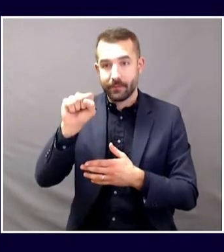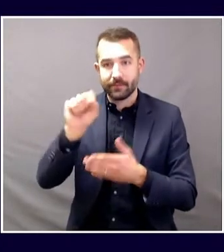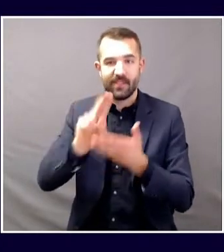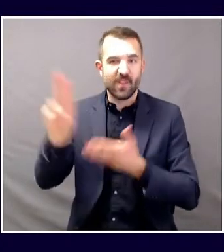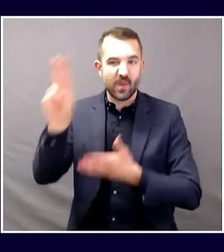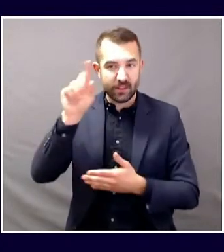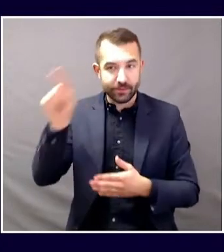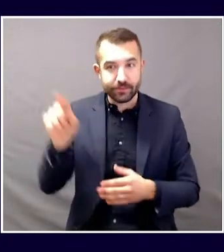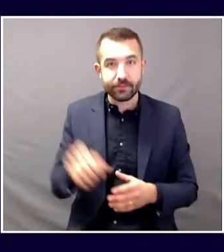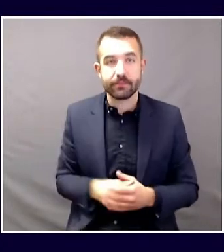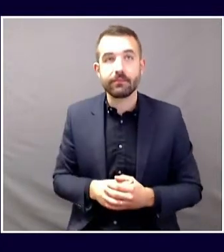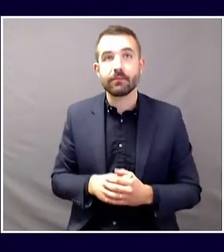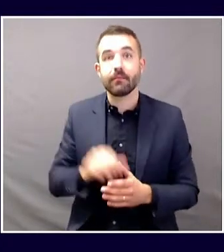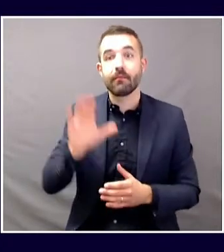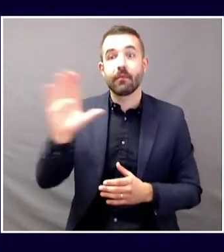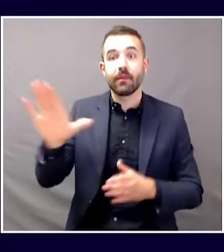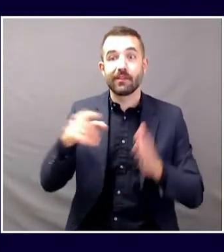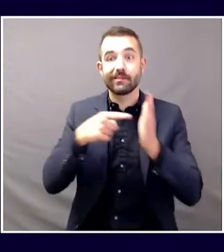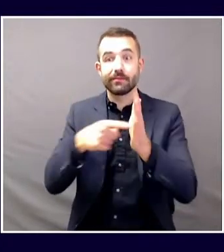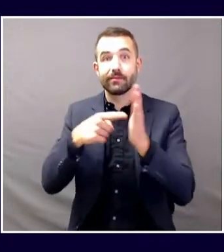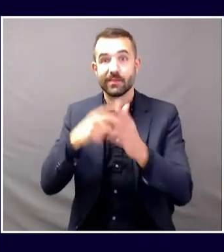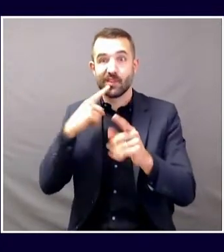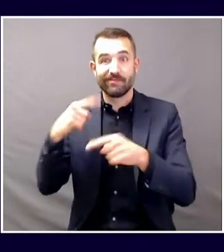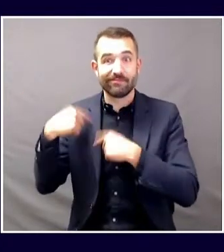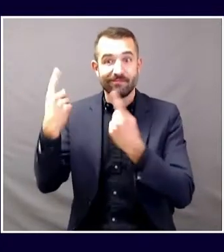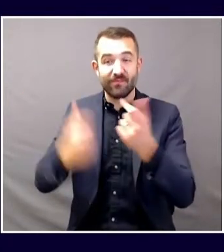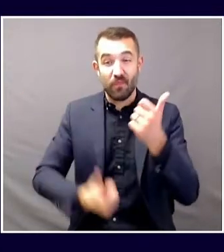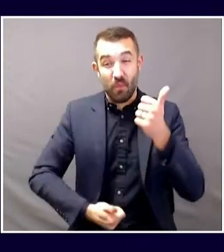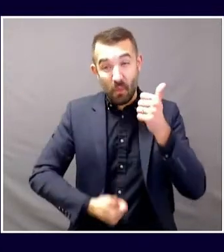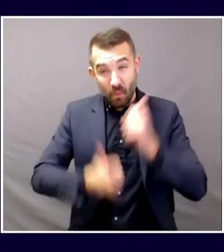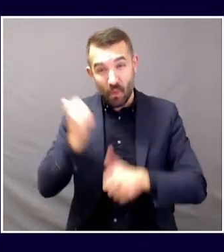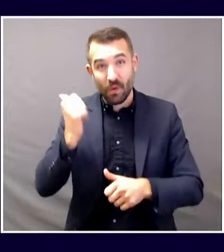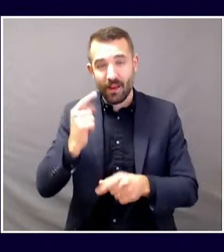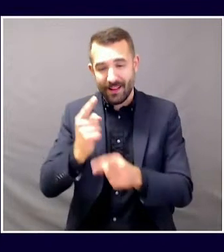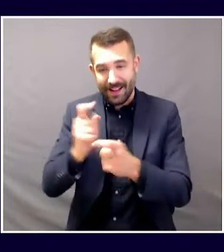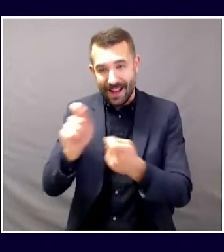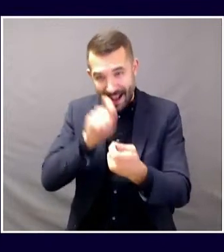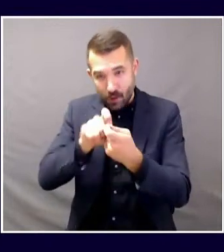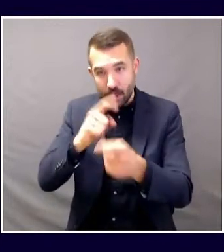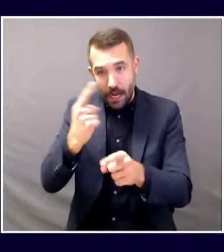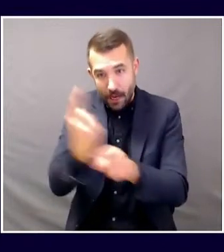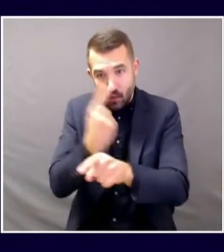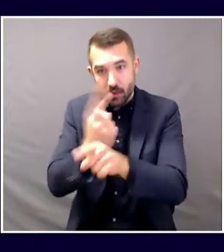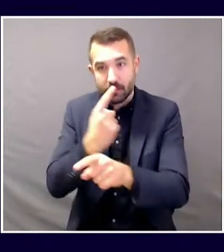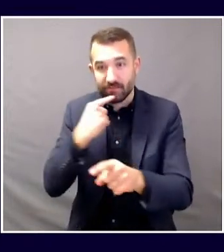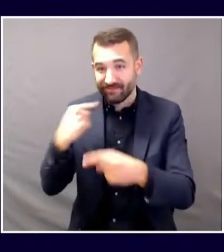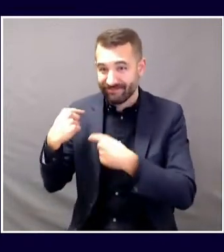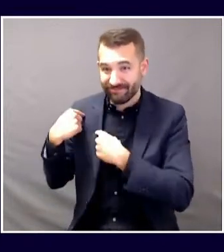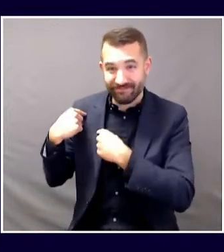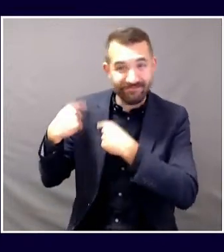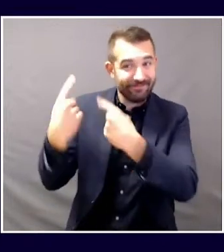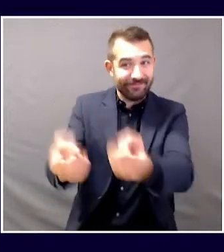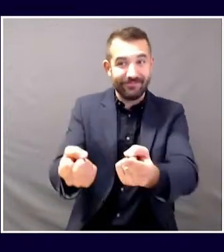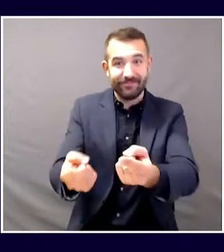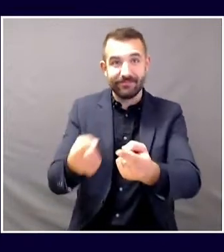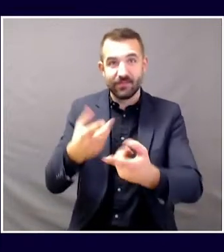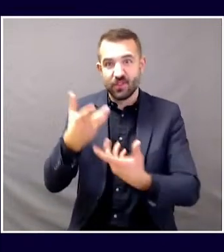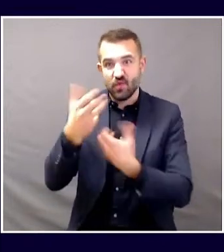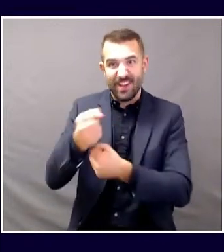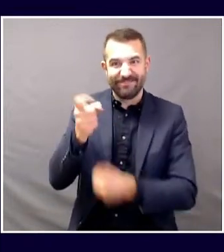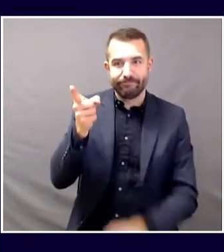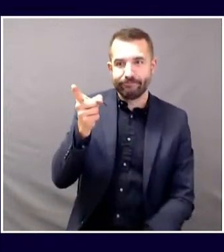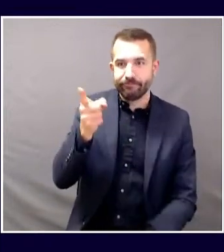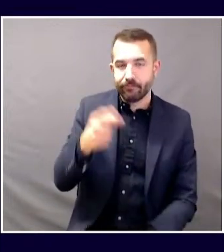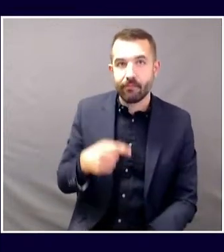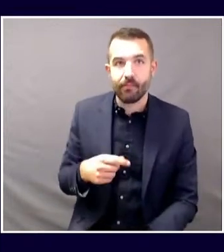at least, proven to have the highest degree of accuracy and sensitivity. Maine is interesting in a good way because we've